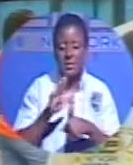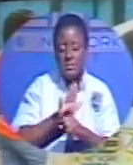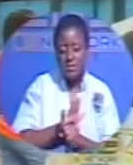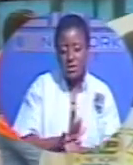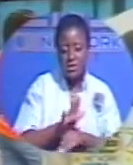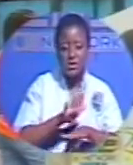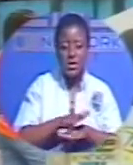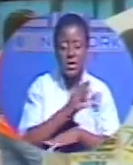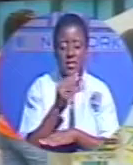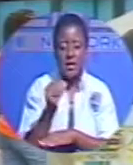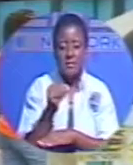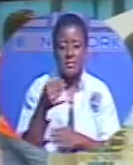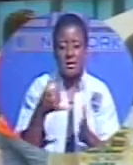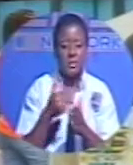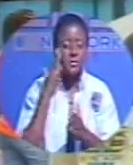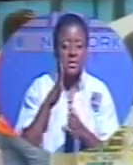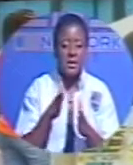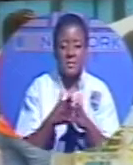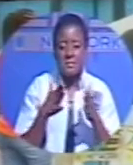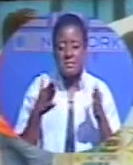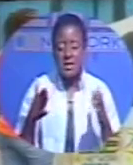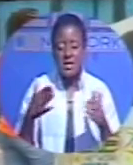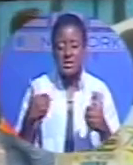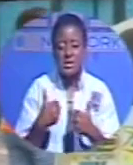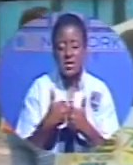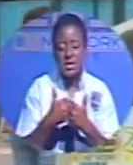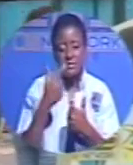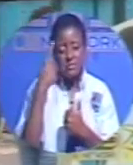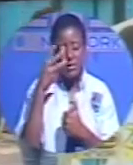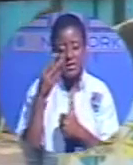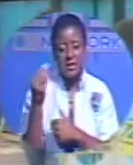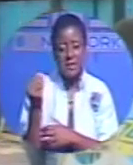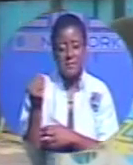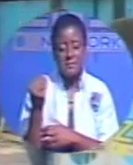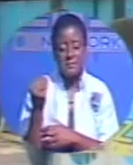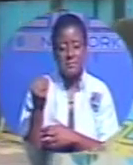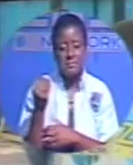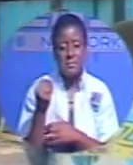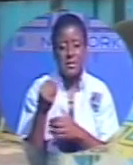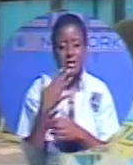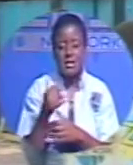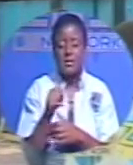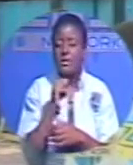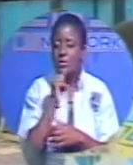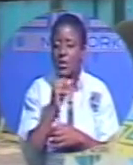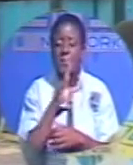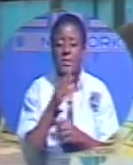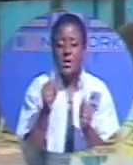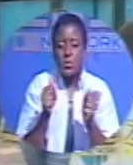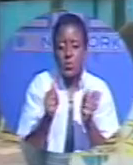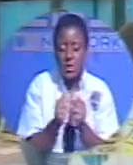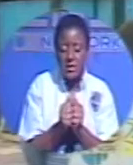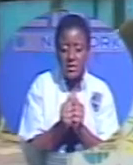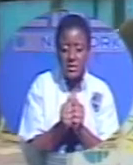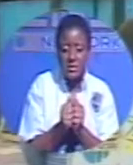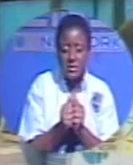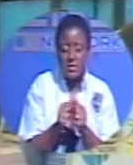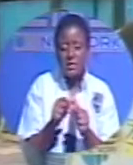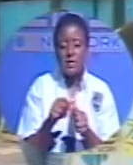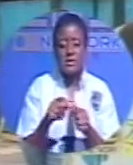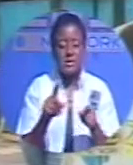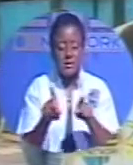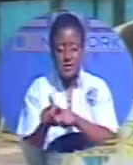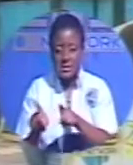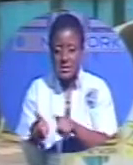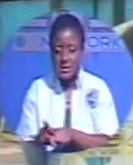to be a major games for them. They were with their peers. They're not going to be with their peers in terms of experience and